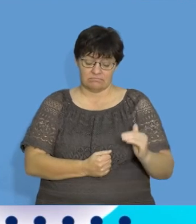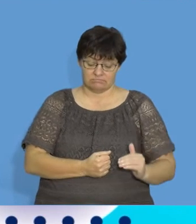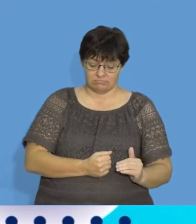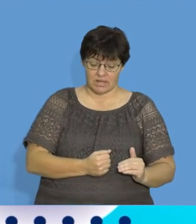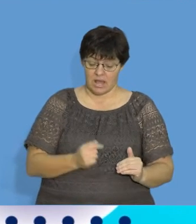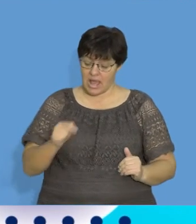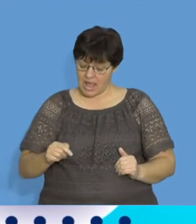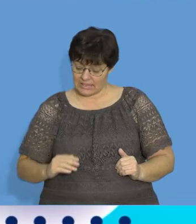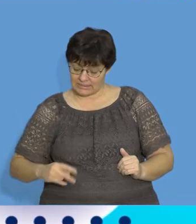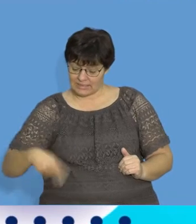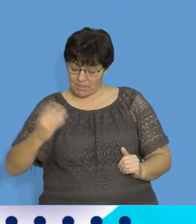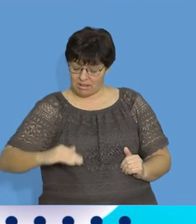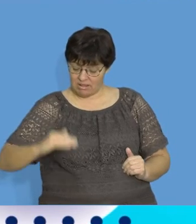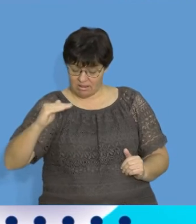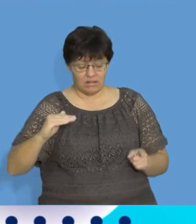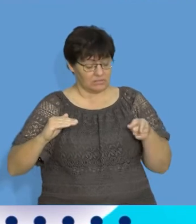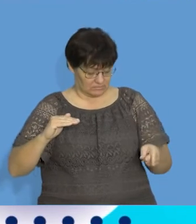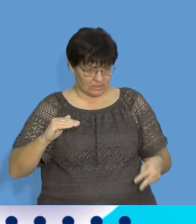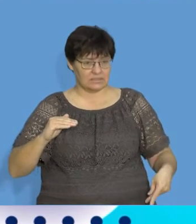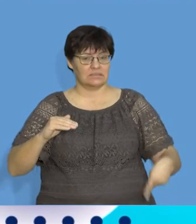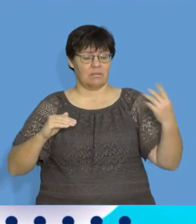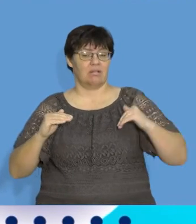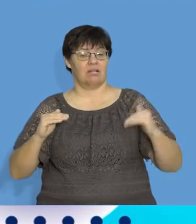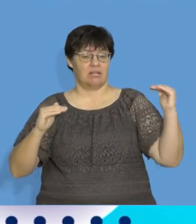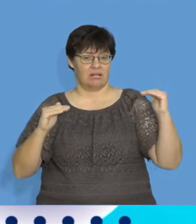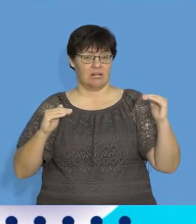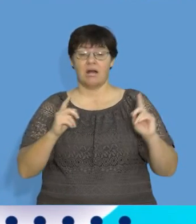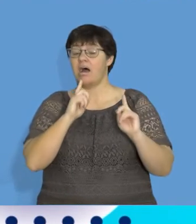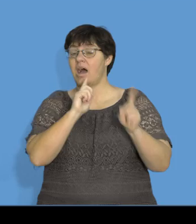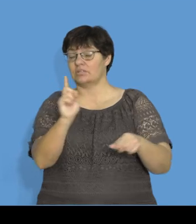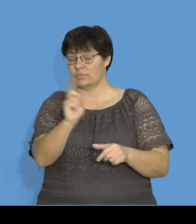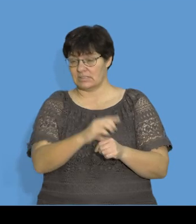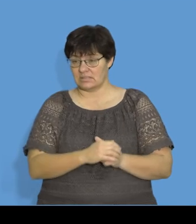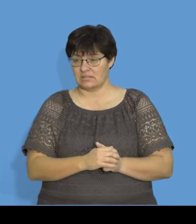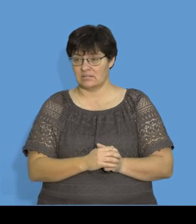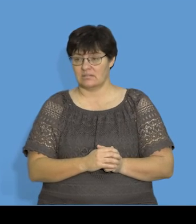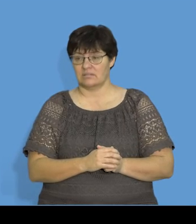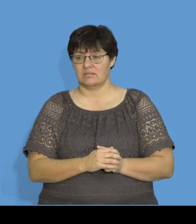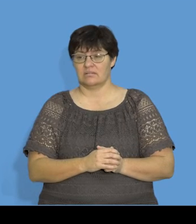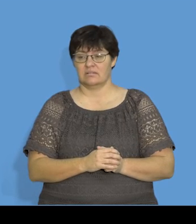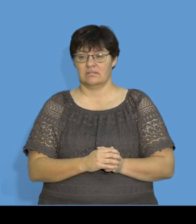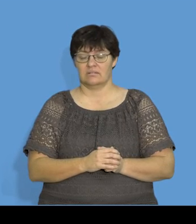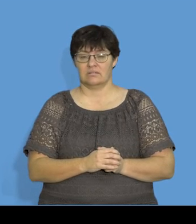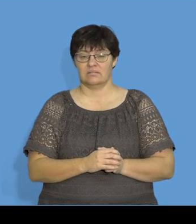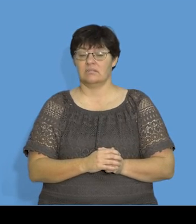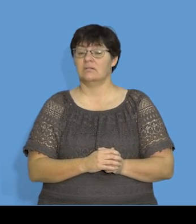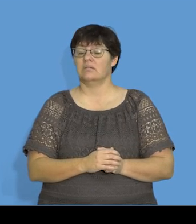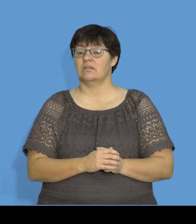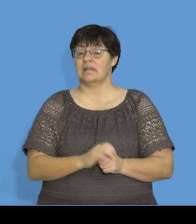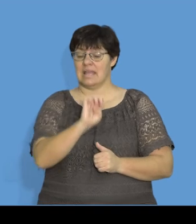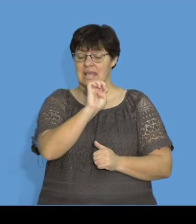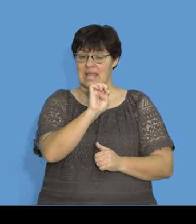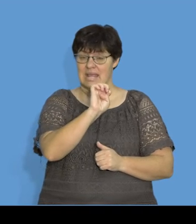height doubled, my potential energy doubles. So my answer is this. The